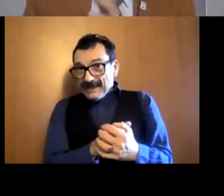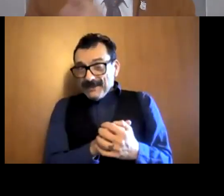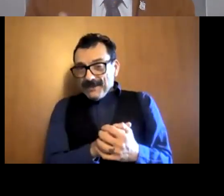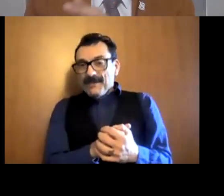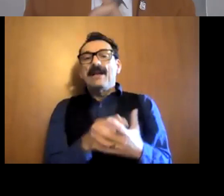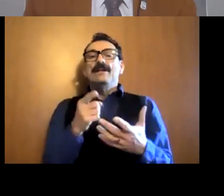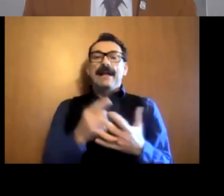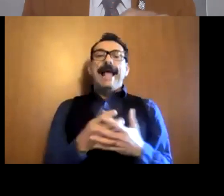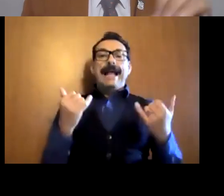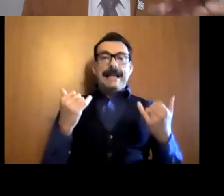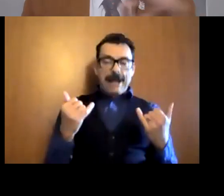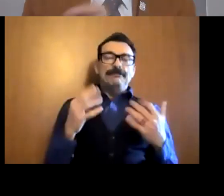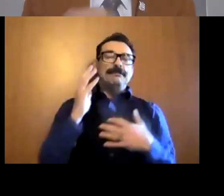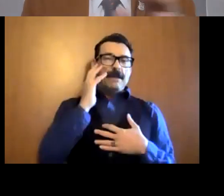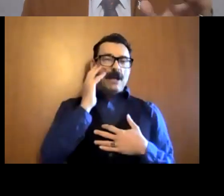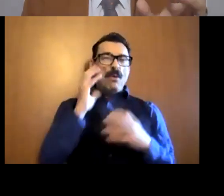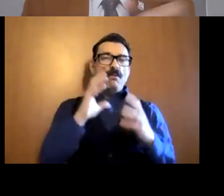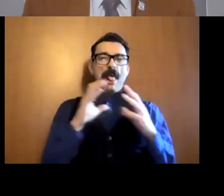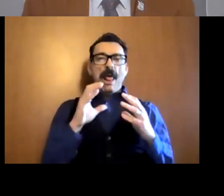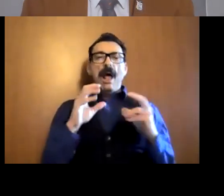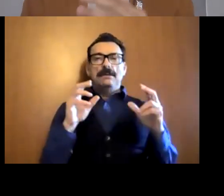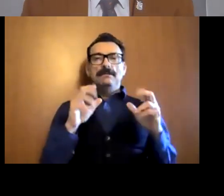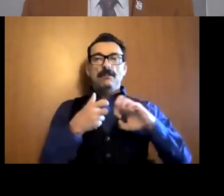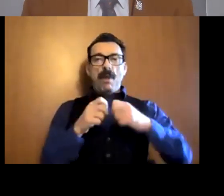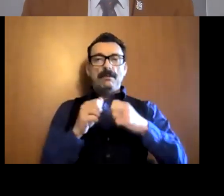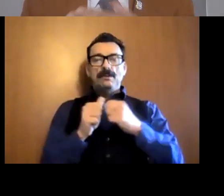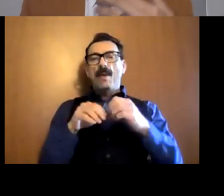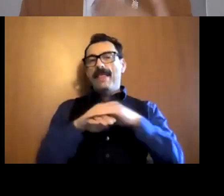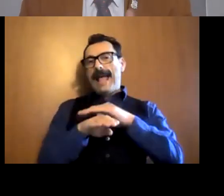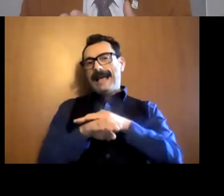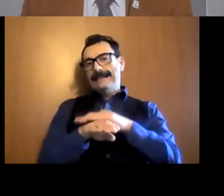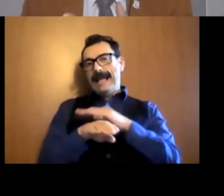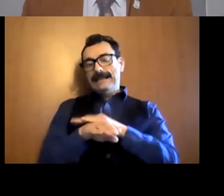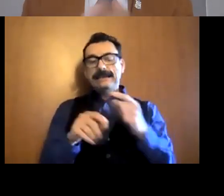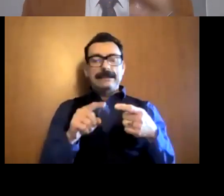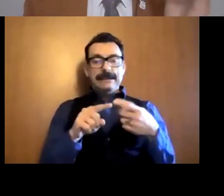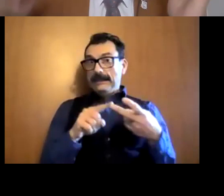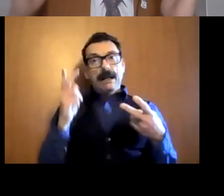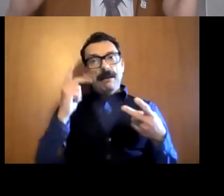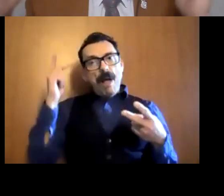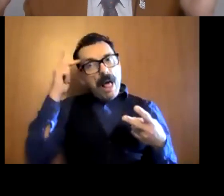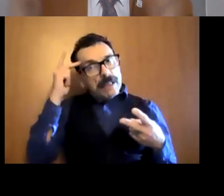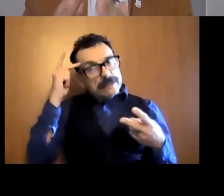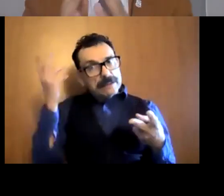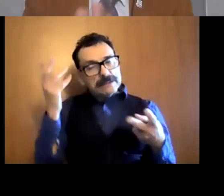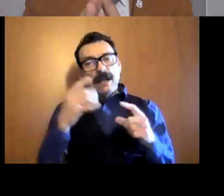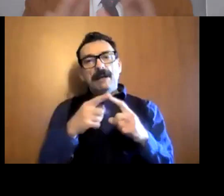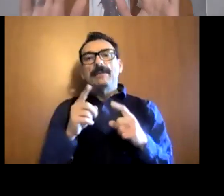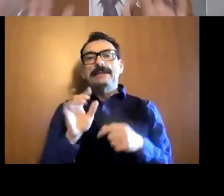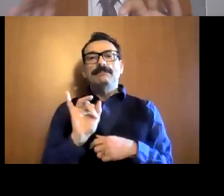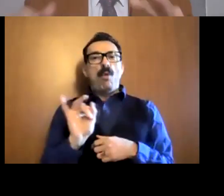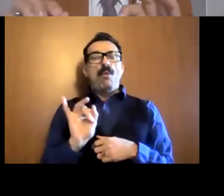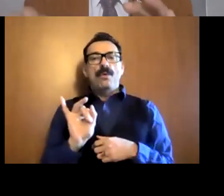of access and politics that we can get into, but I also want to get some